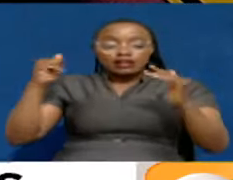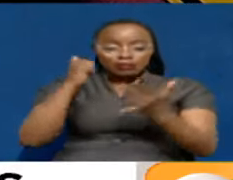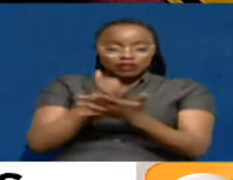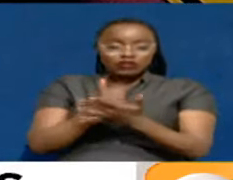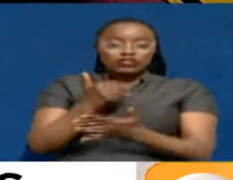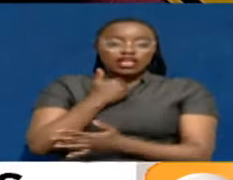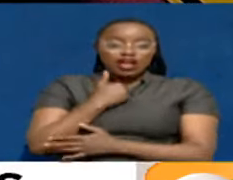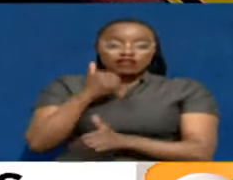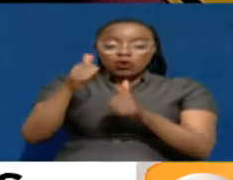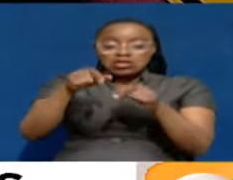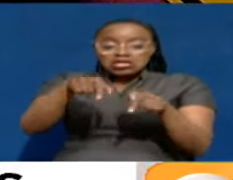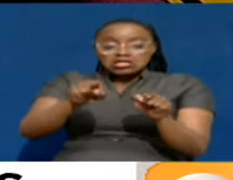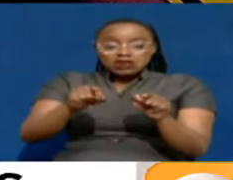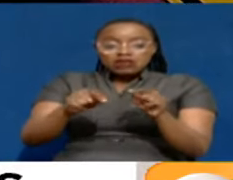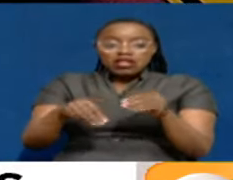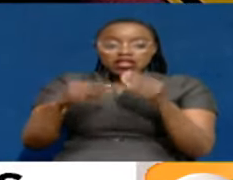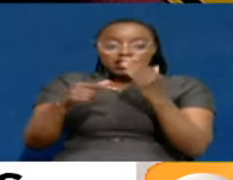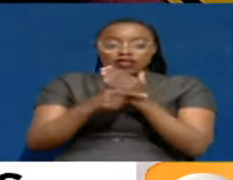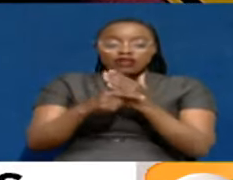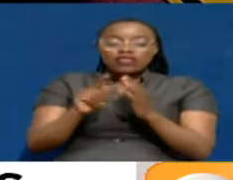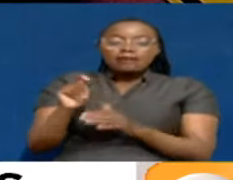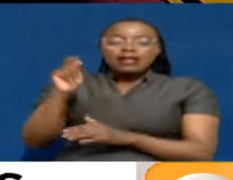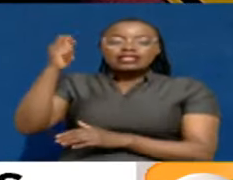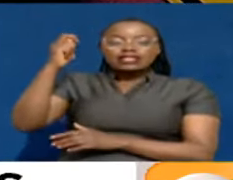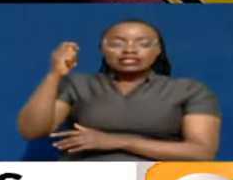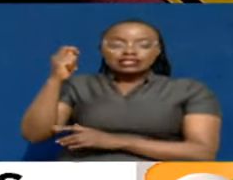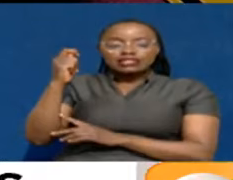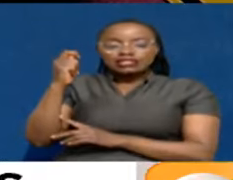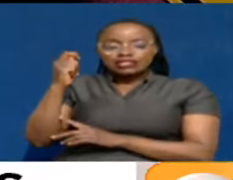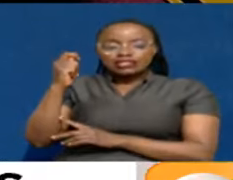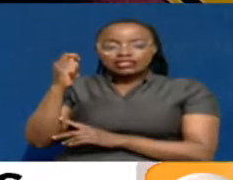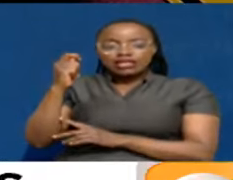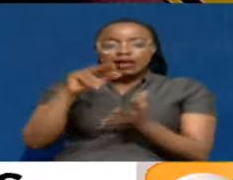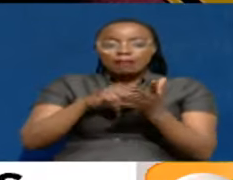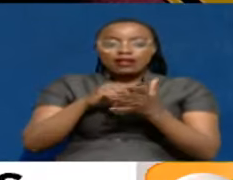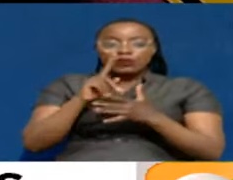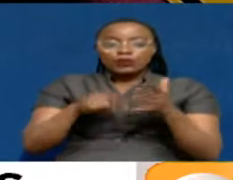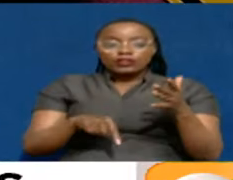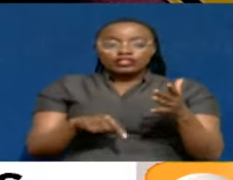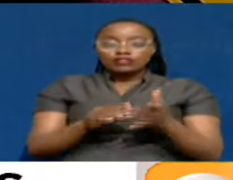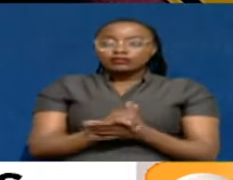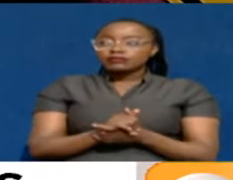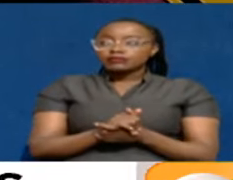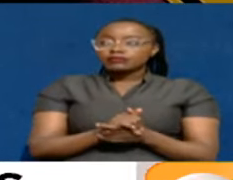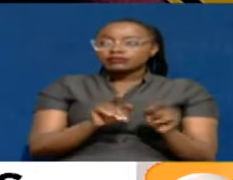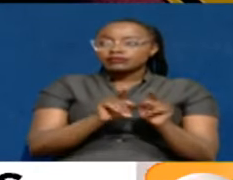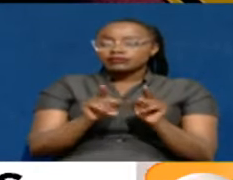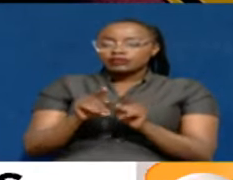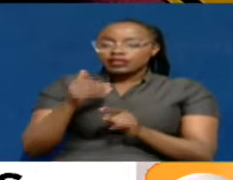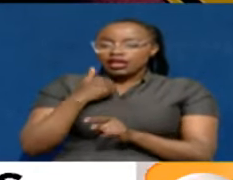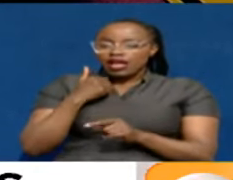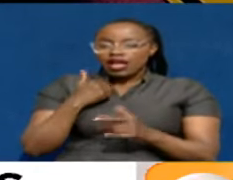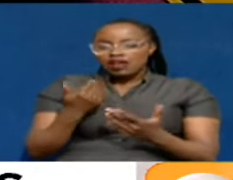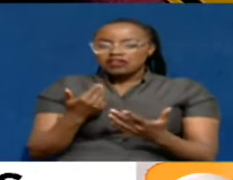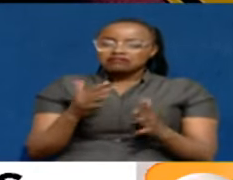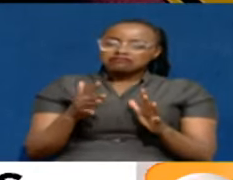office, which he renamed the presidency. And it's getting